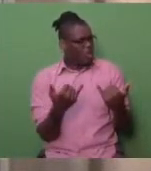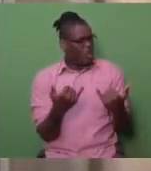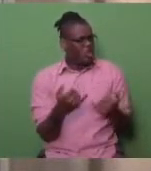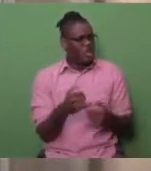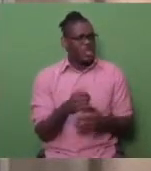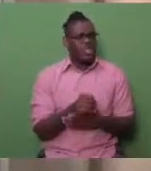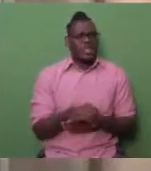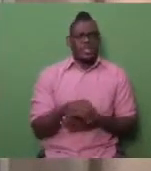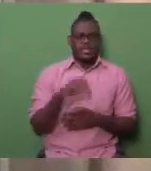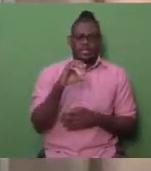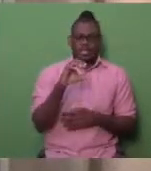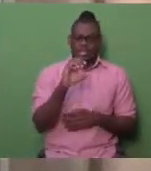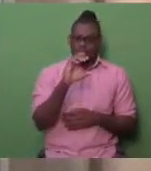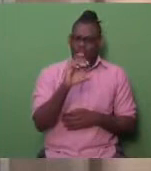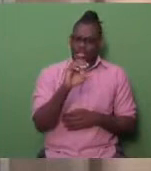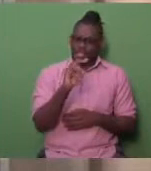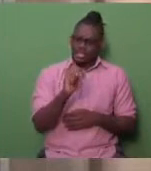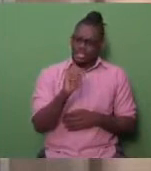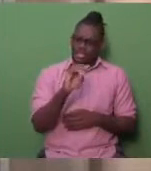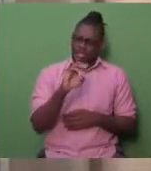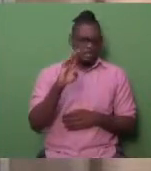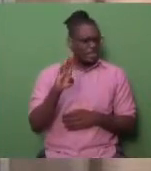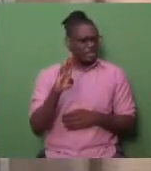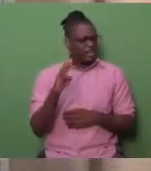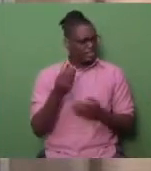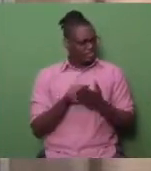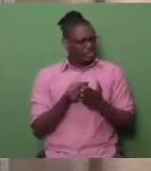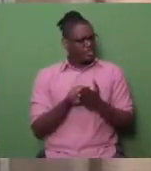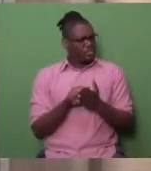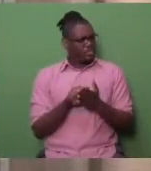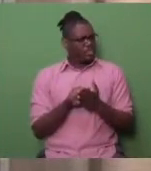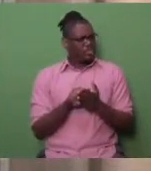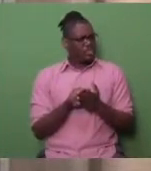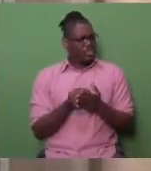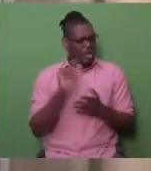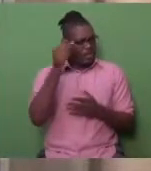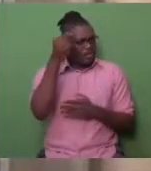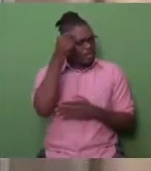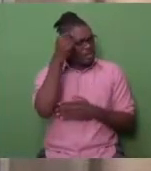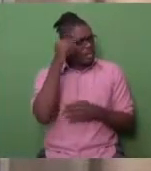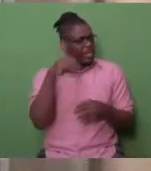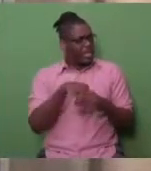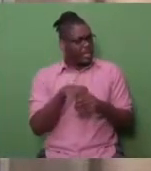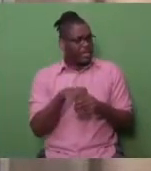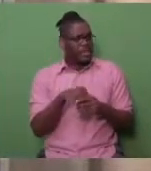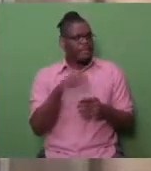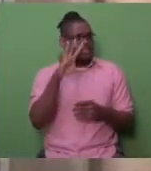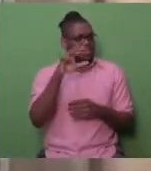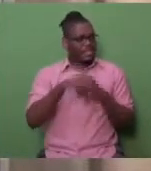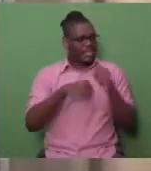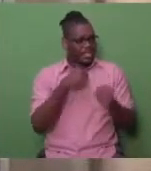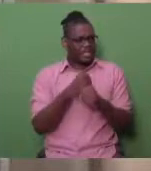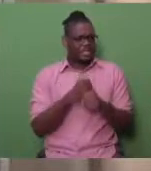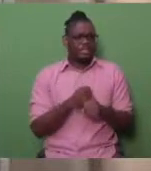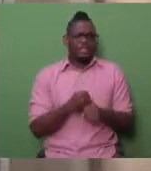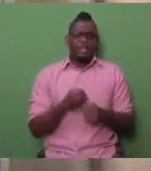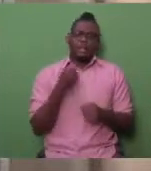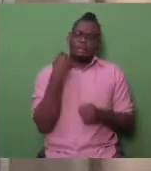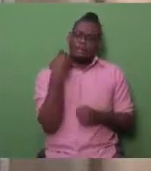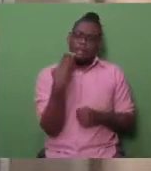of $2.5 billion taxpayer dollars, all in the space of 5 years, and 37 recusals by Minister